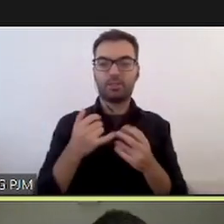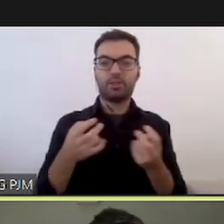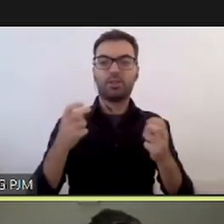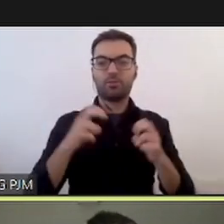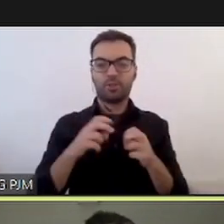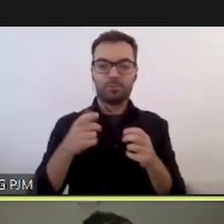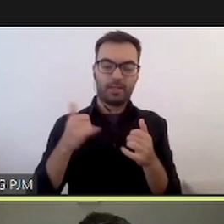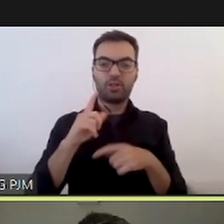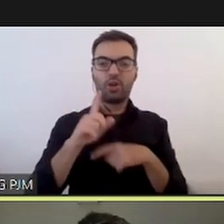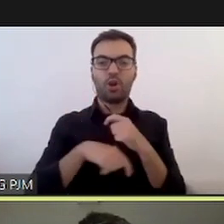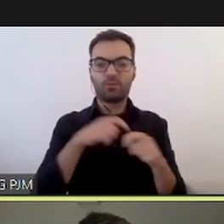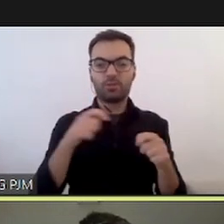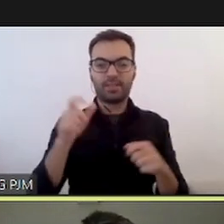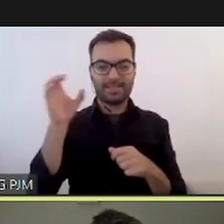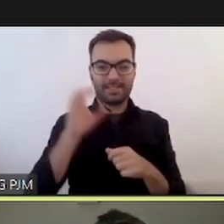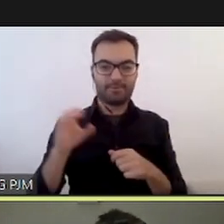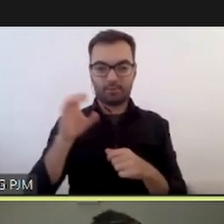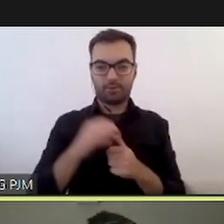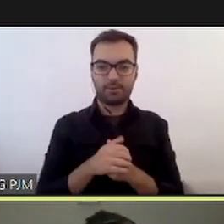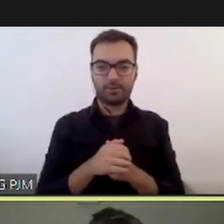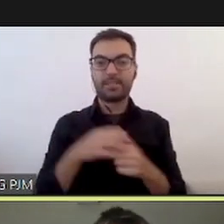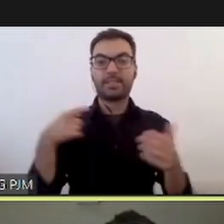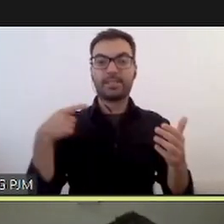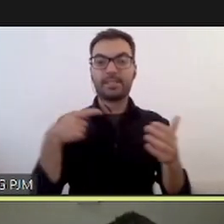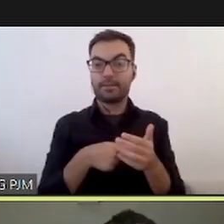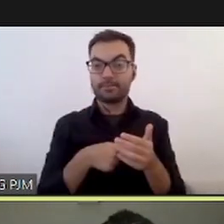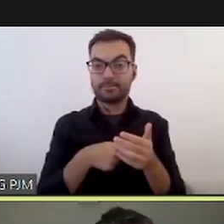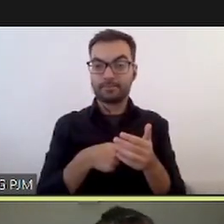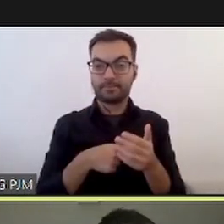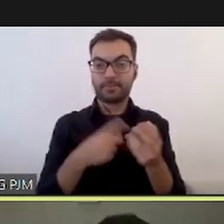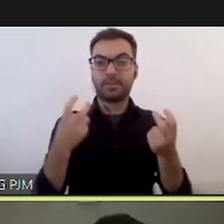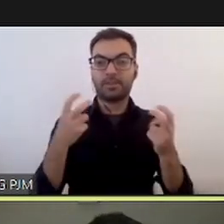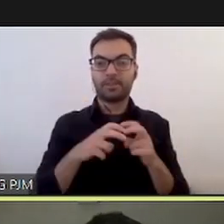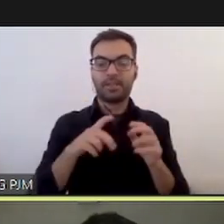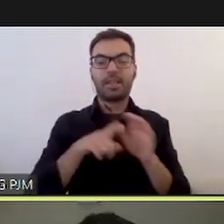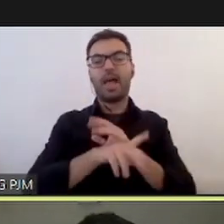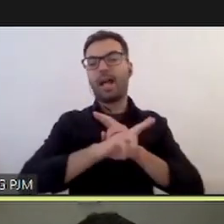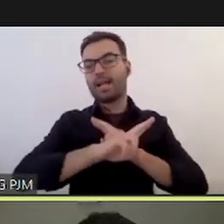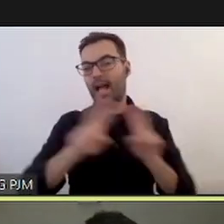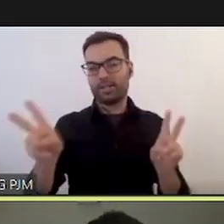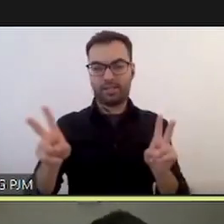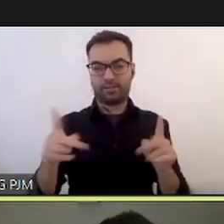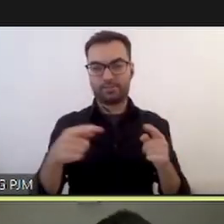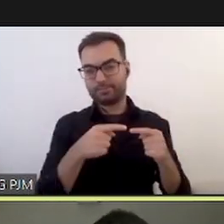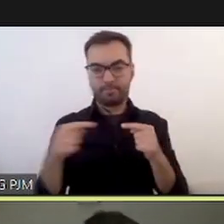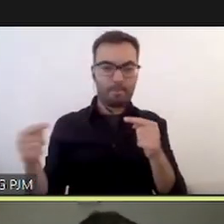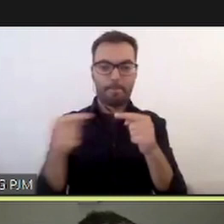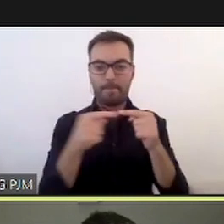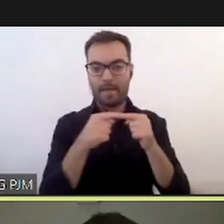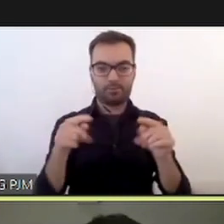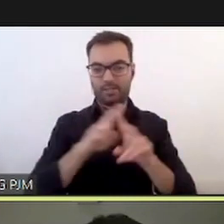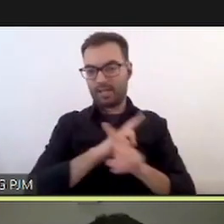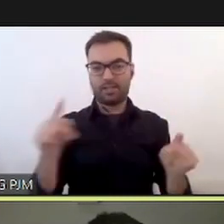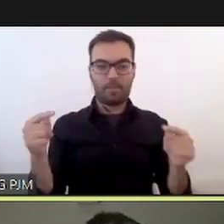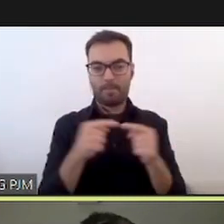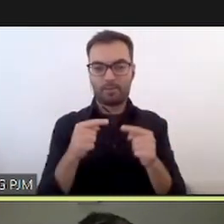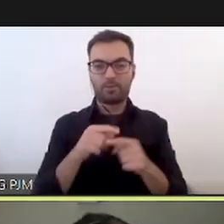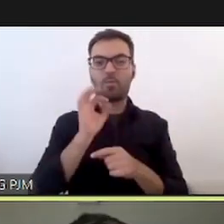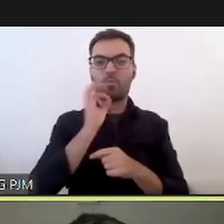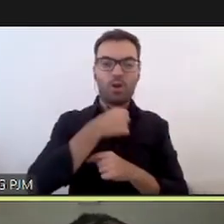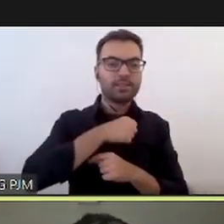digital solution, our aim is build for everyone. for the older,